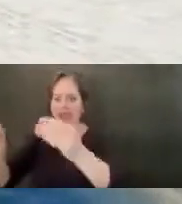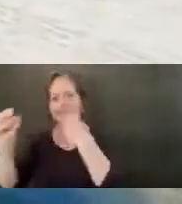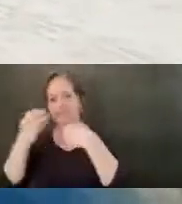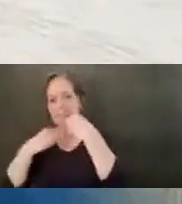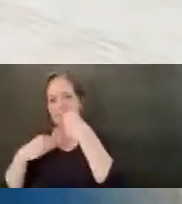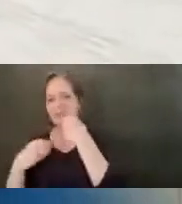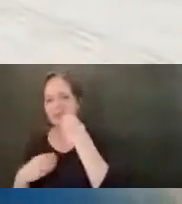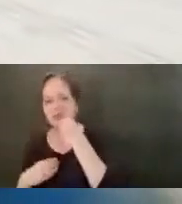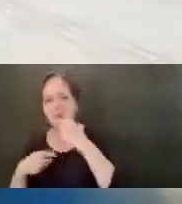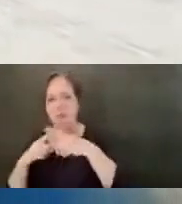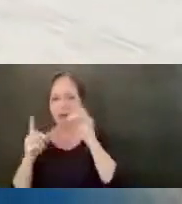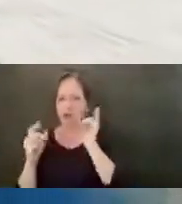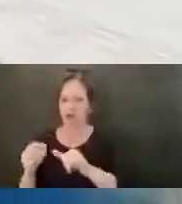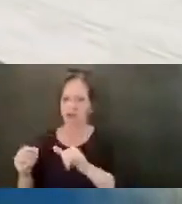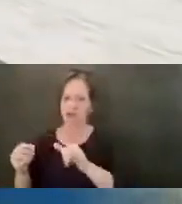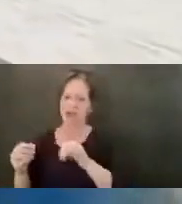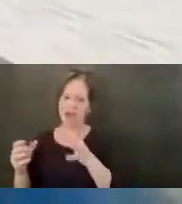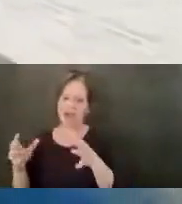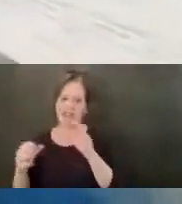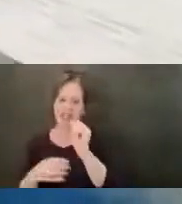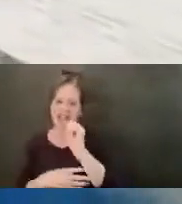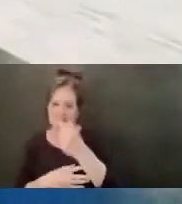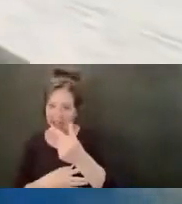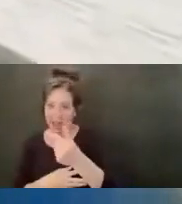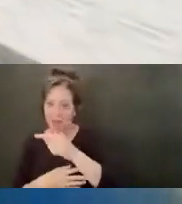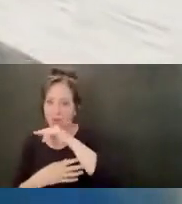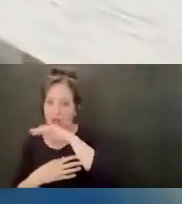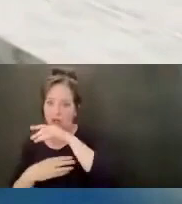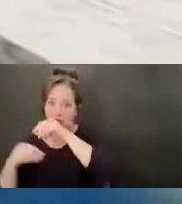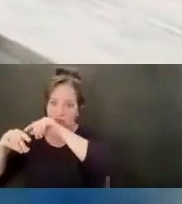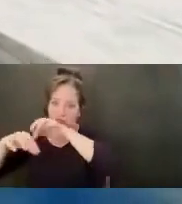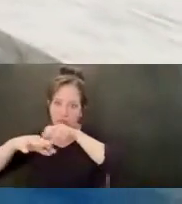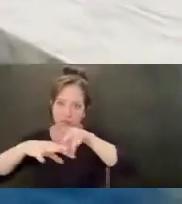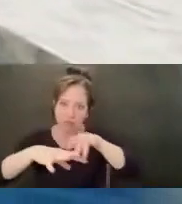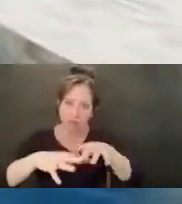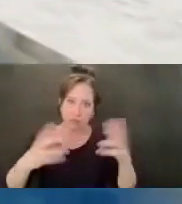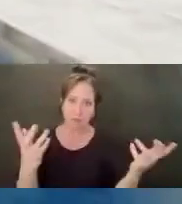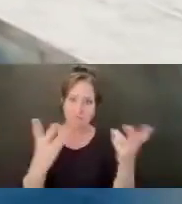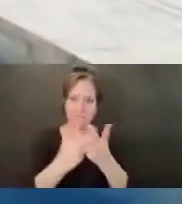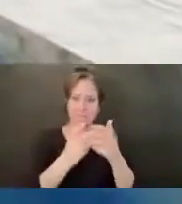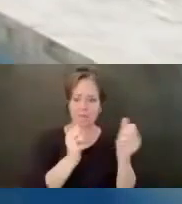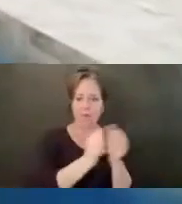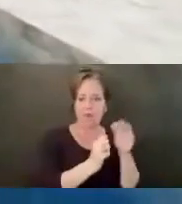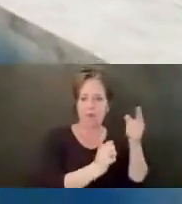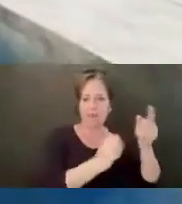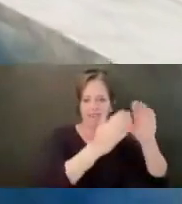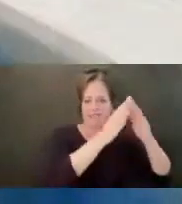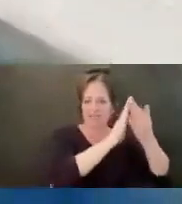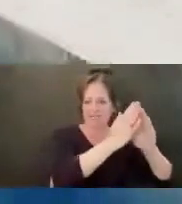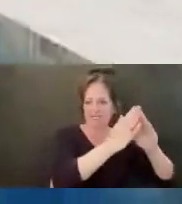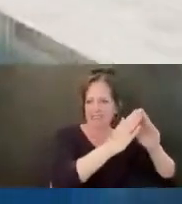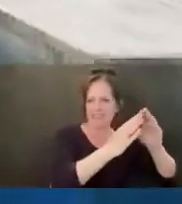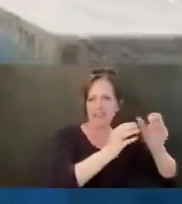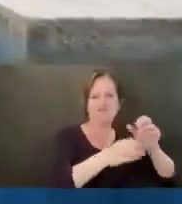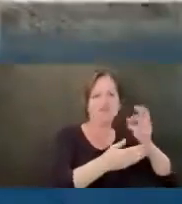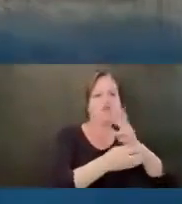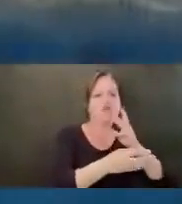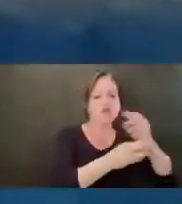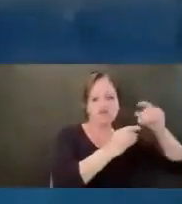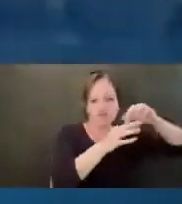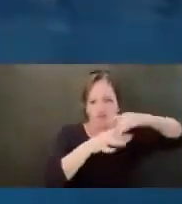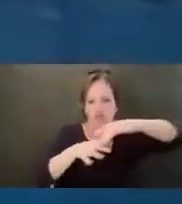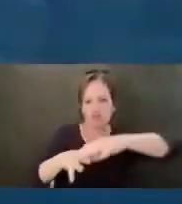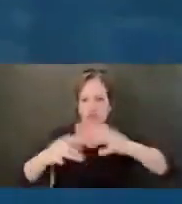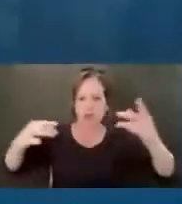excess agricultural nutrient pollution, combined with urban runoff and wastewater, that brings excessive amounts of nutrients into